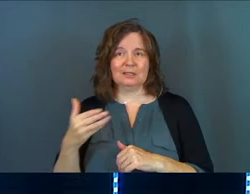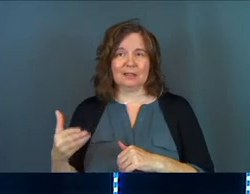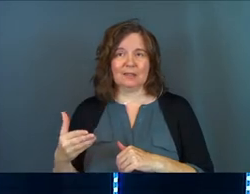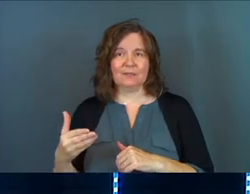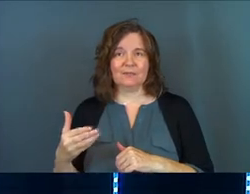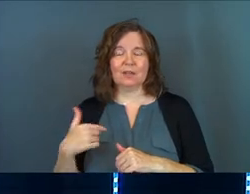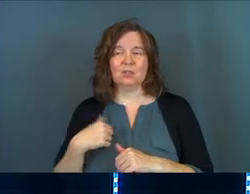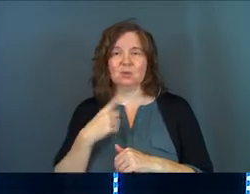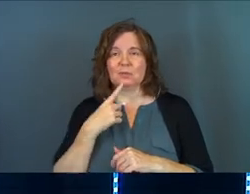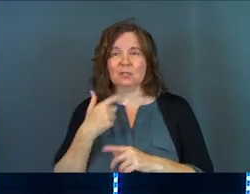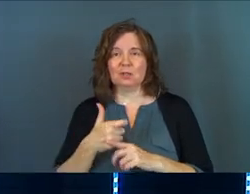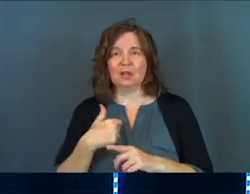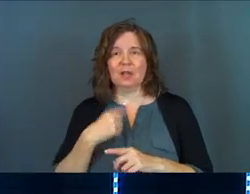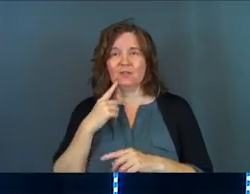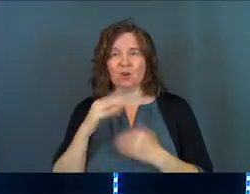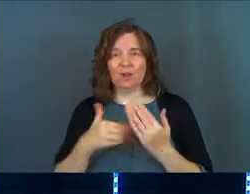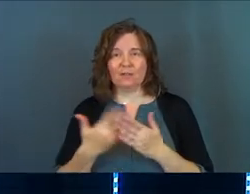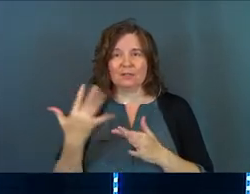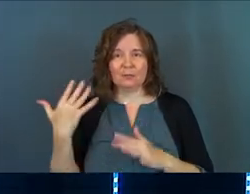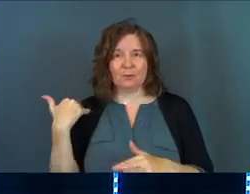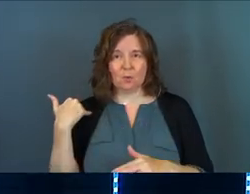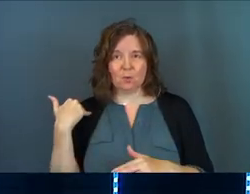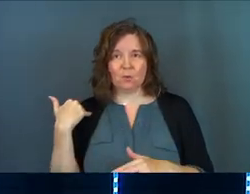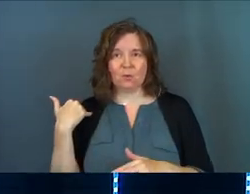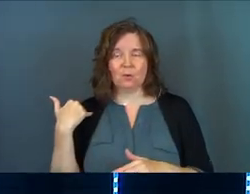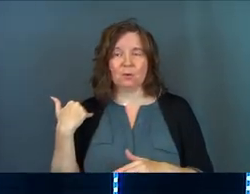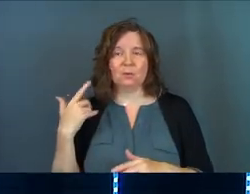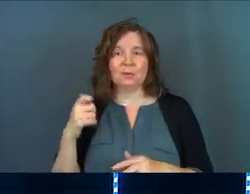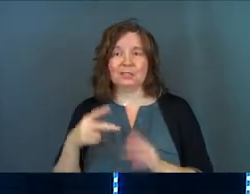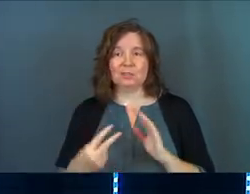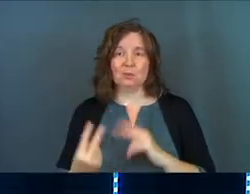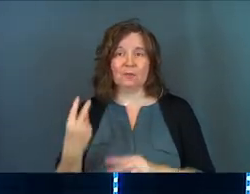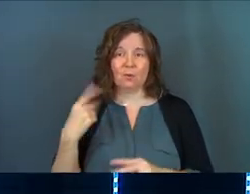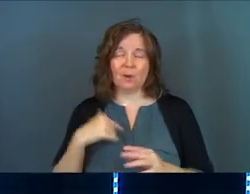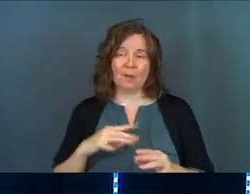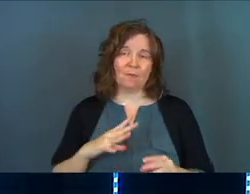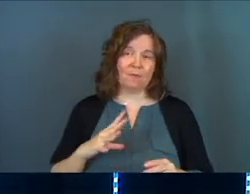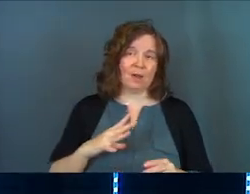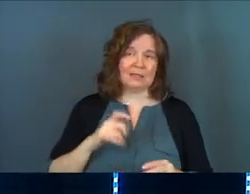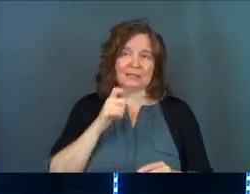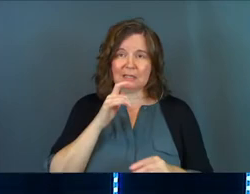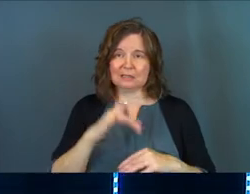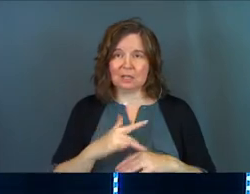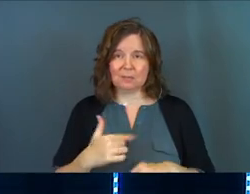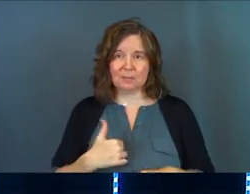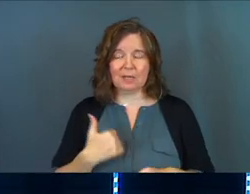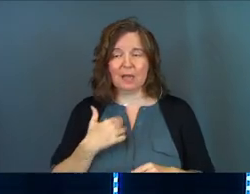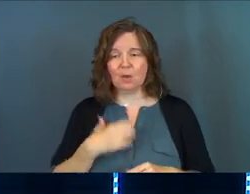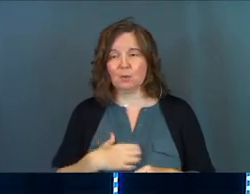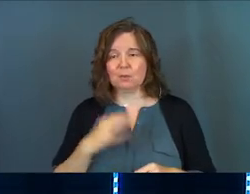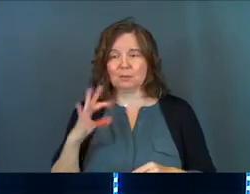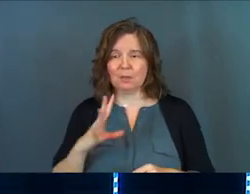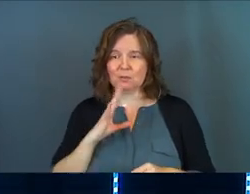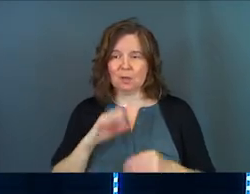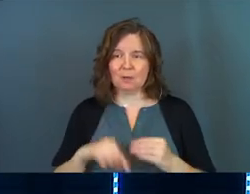and you said to yourself, I've heard all this before. This is just review. I'm fine. This doesn't touch me. I